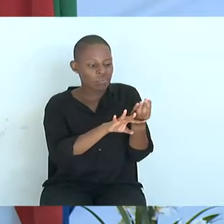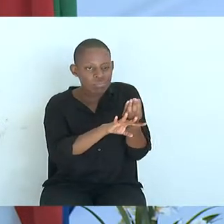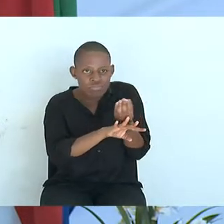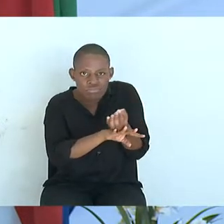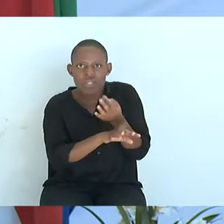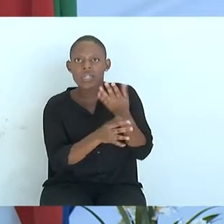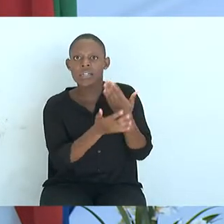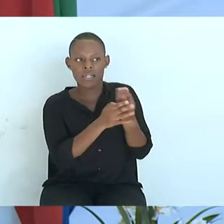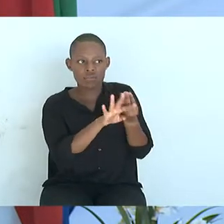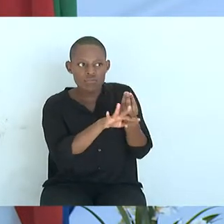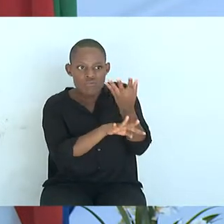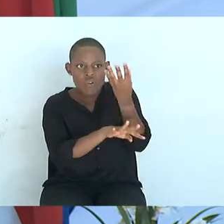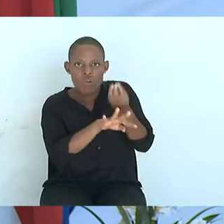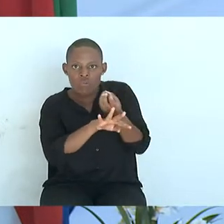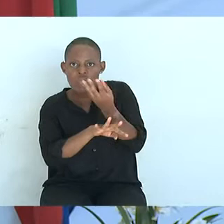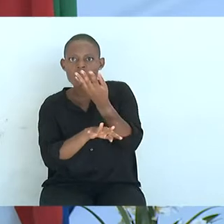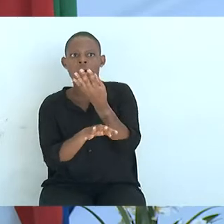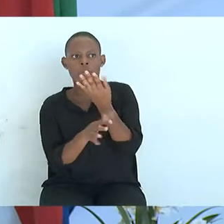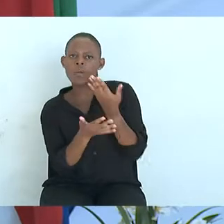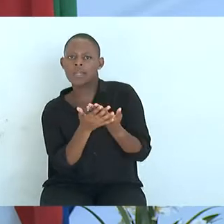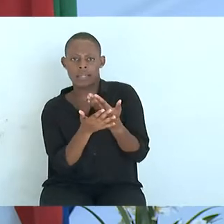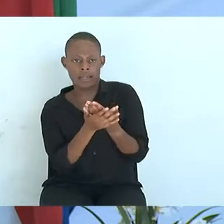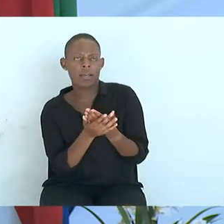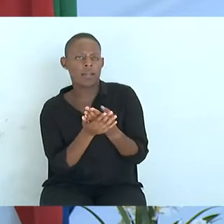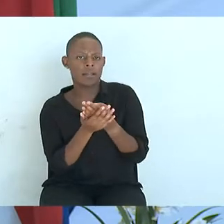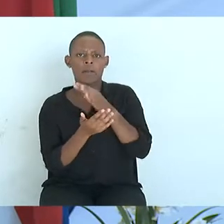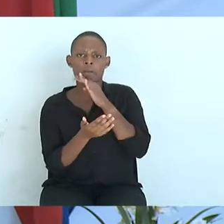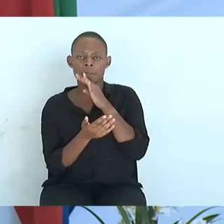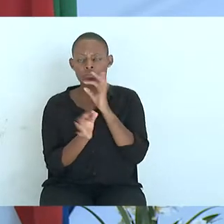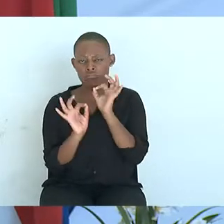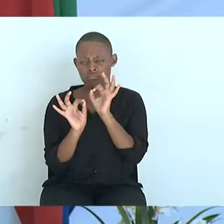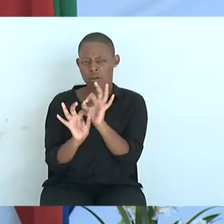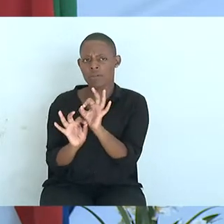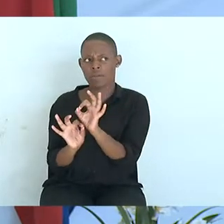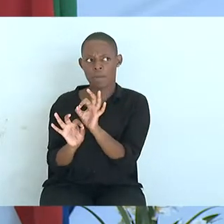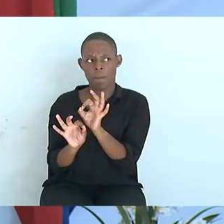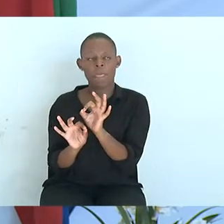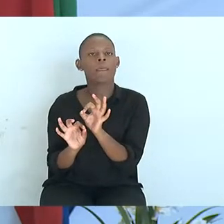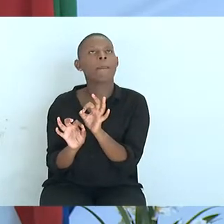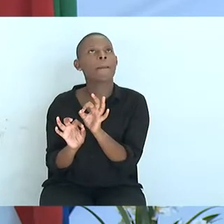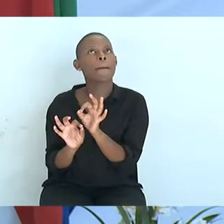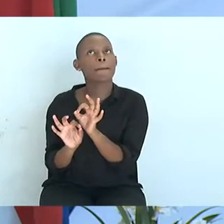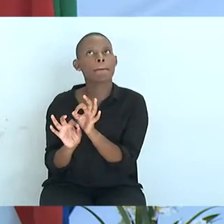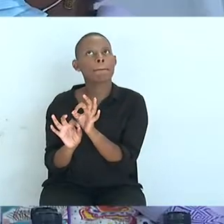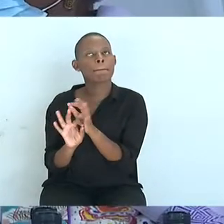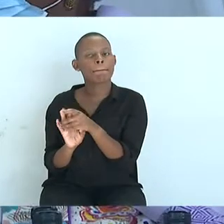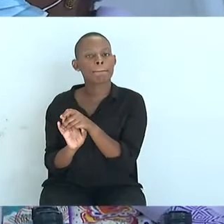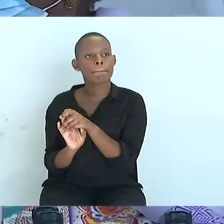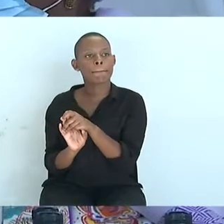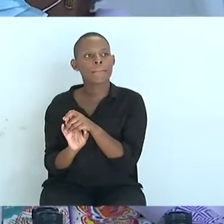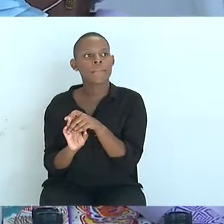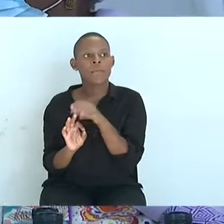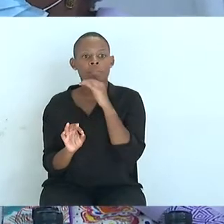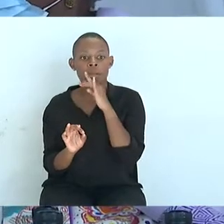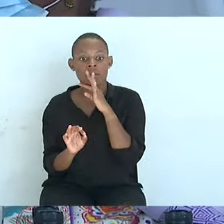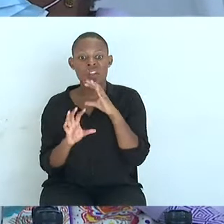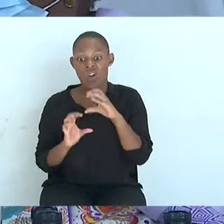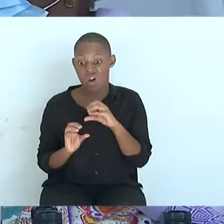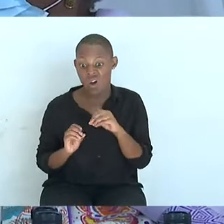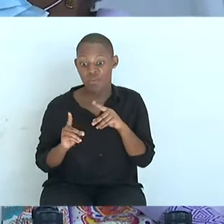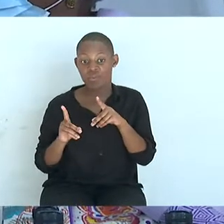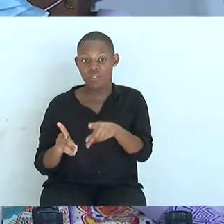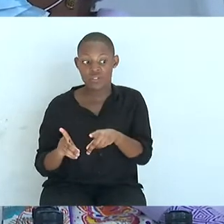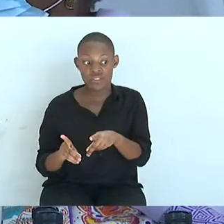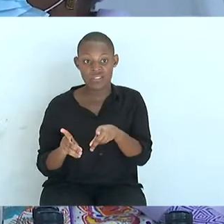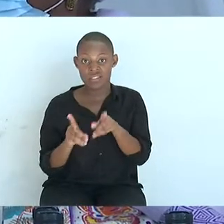area is state and communally owned, meaning it's an opportunity where the people can really